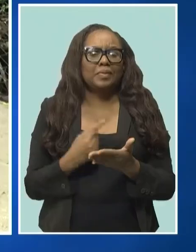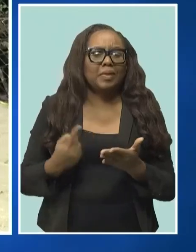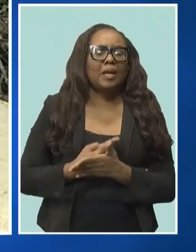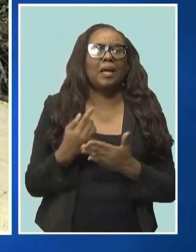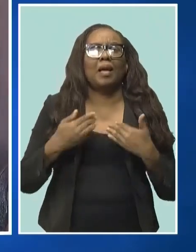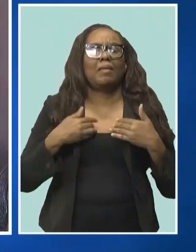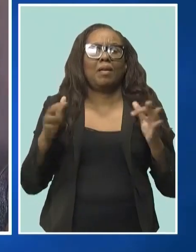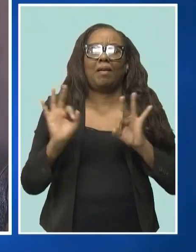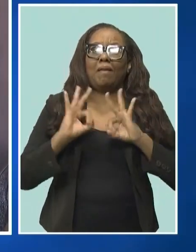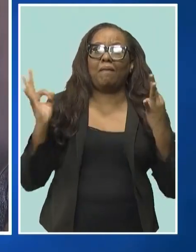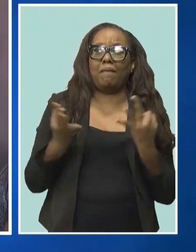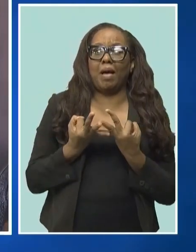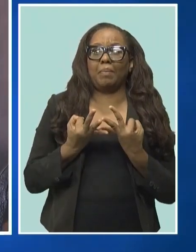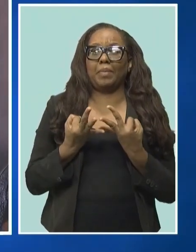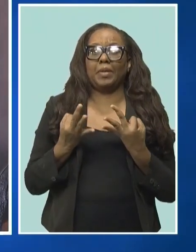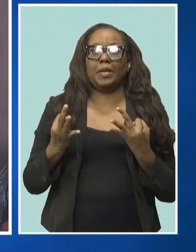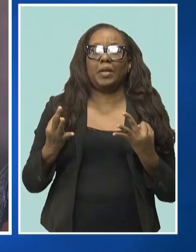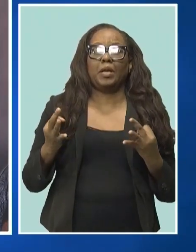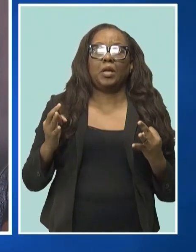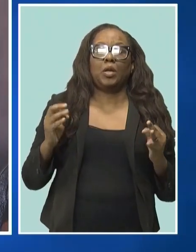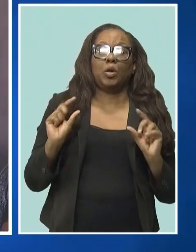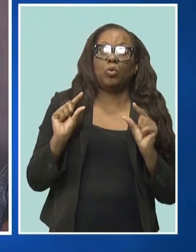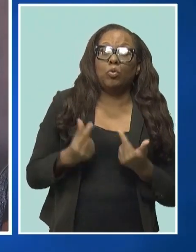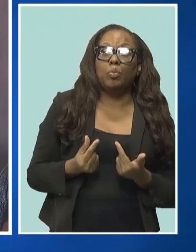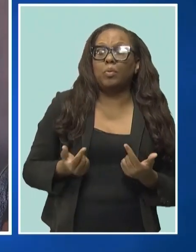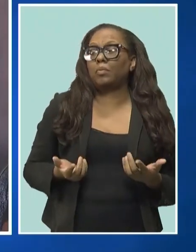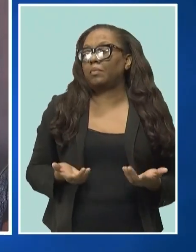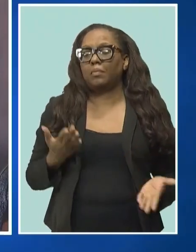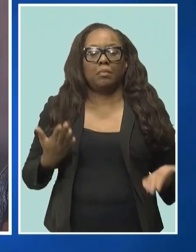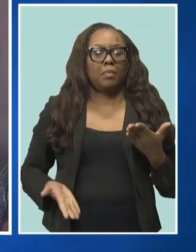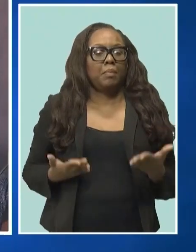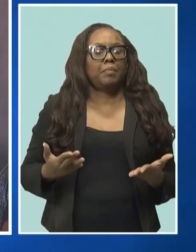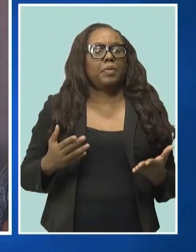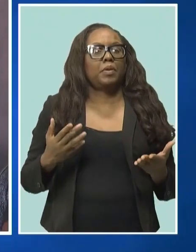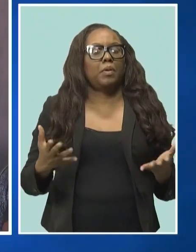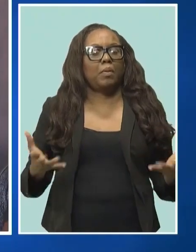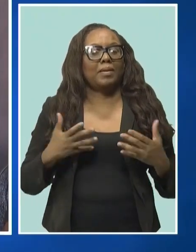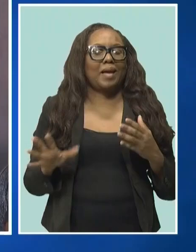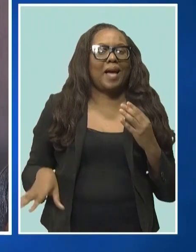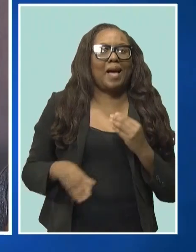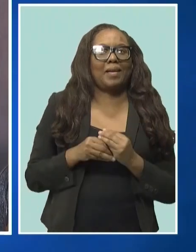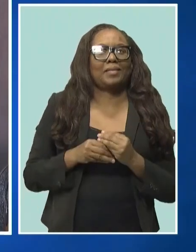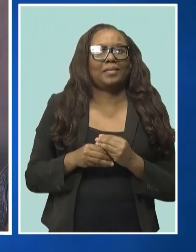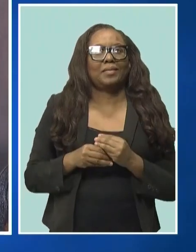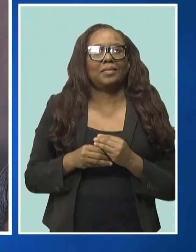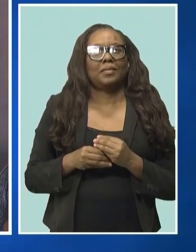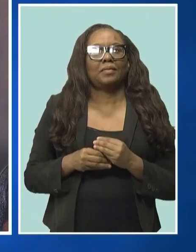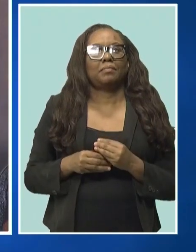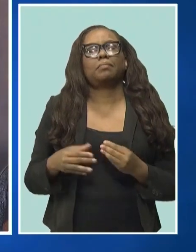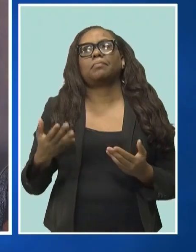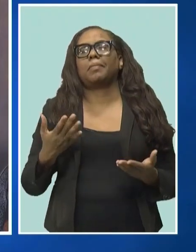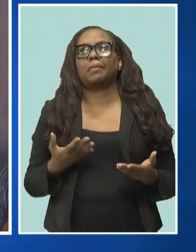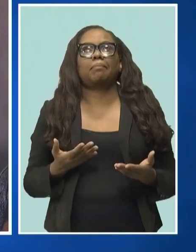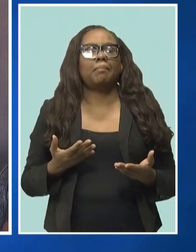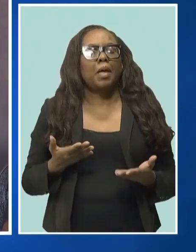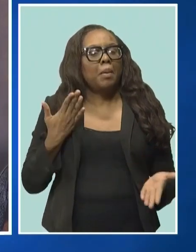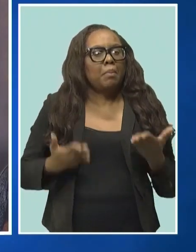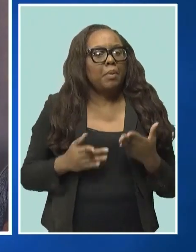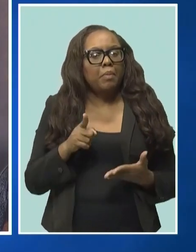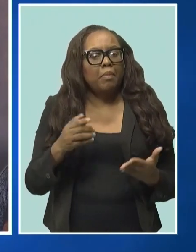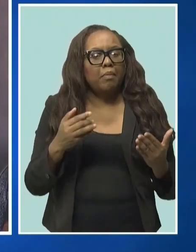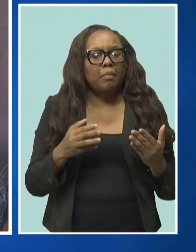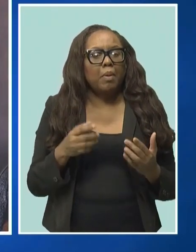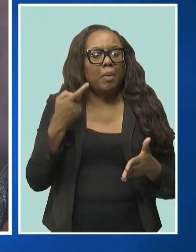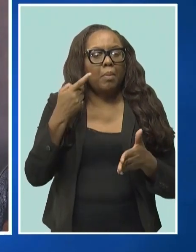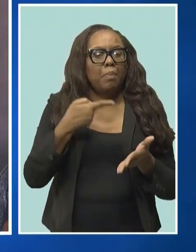one person wishes to add on the zip line to their tour, because you can do add-ons. If you just come and do one tour, you can also